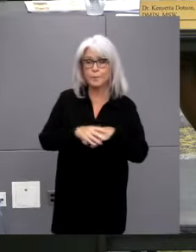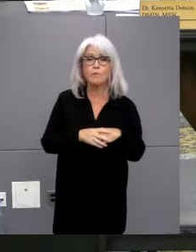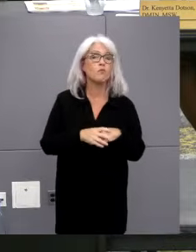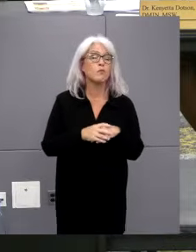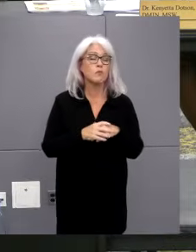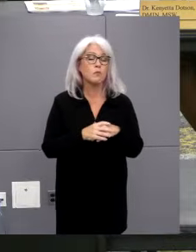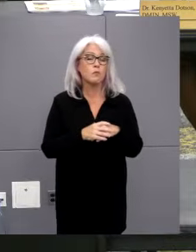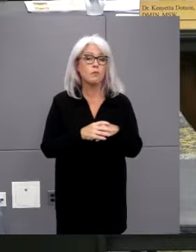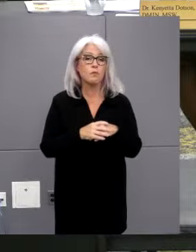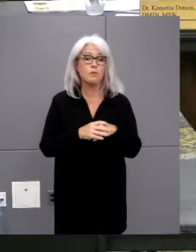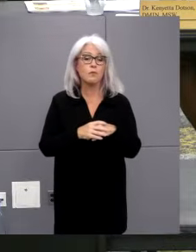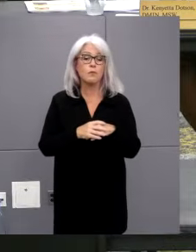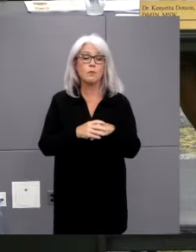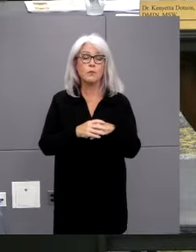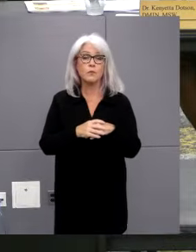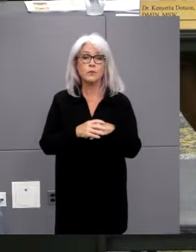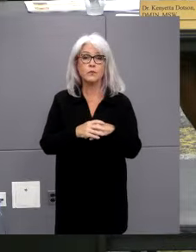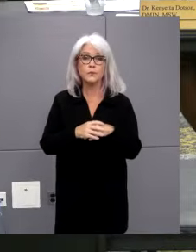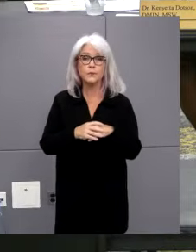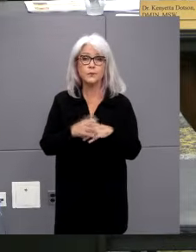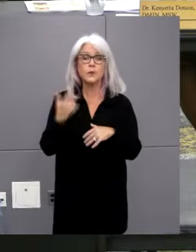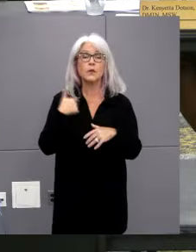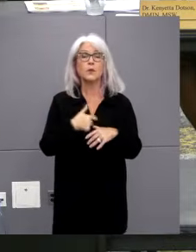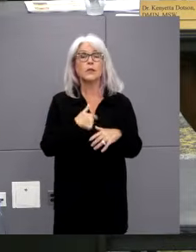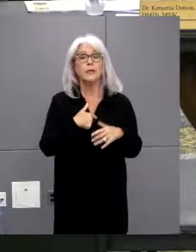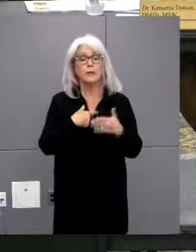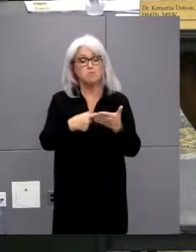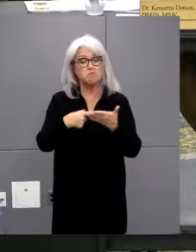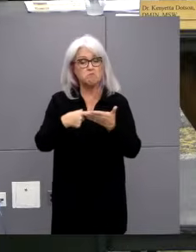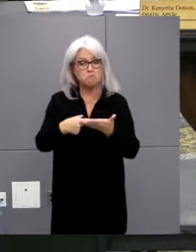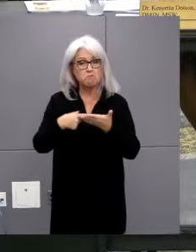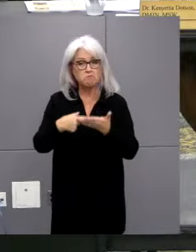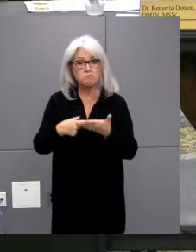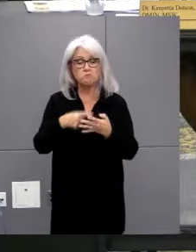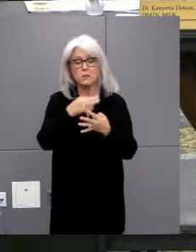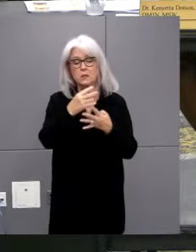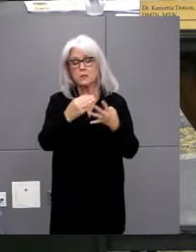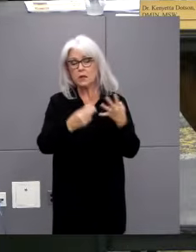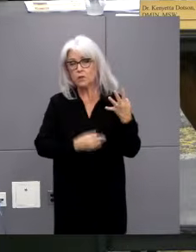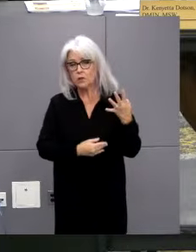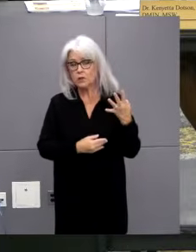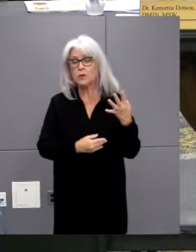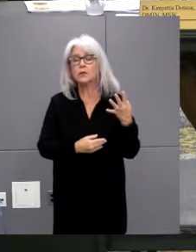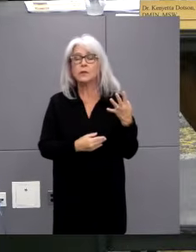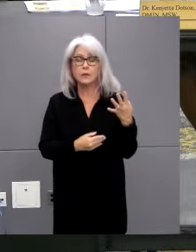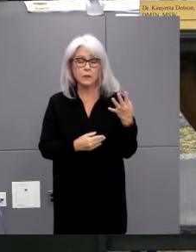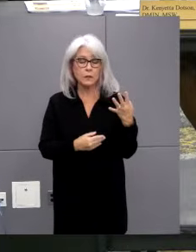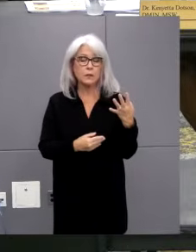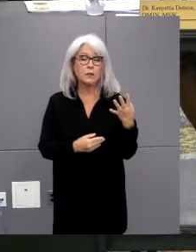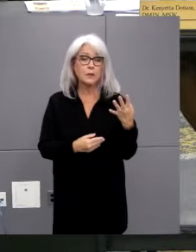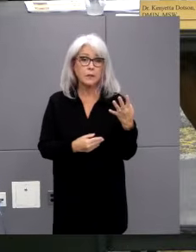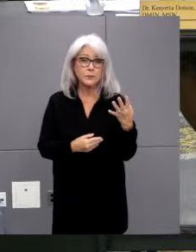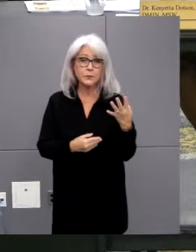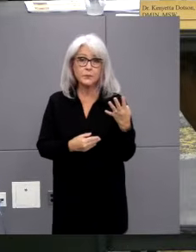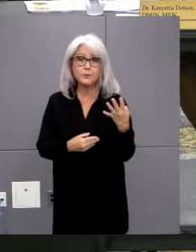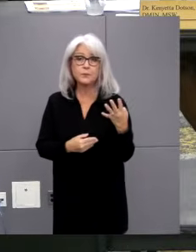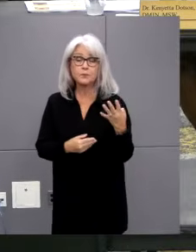And we went over several of the